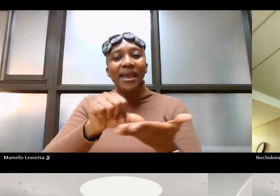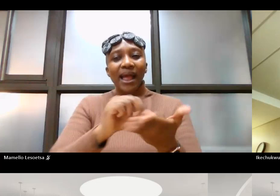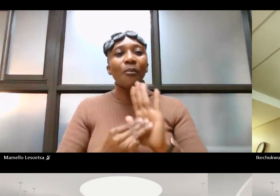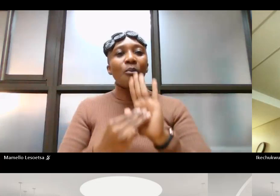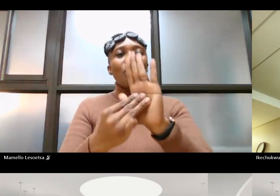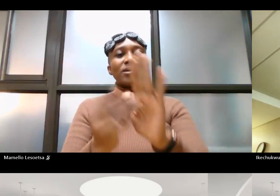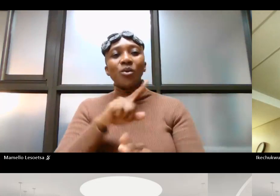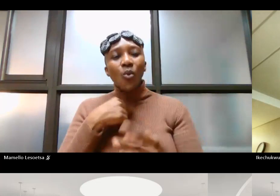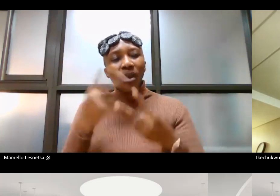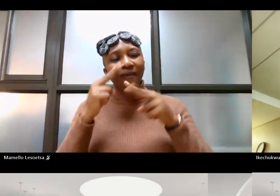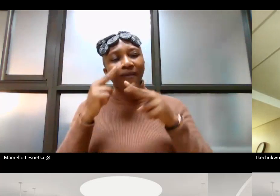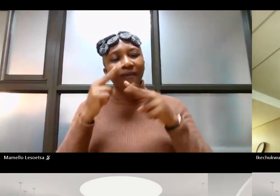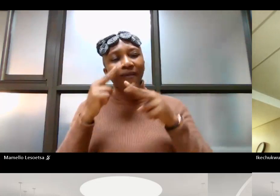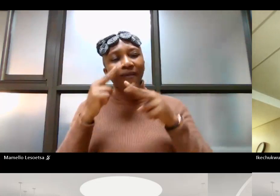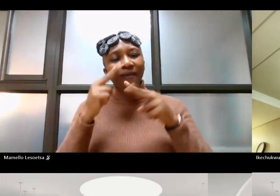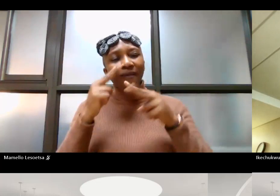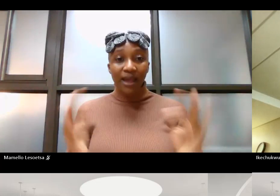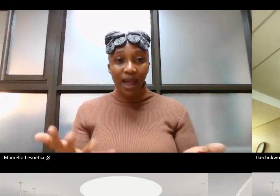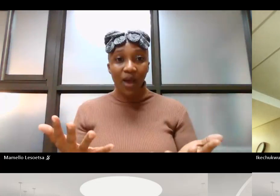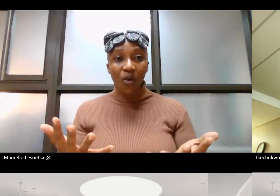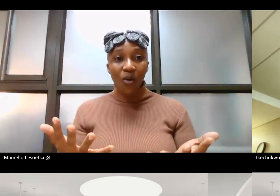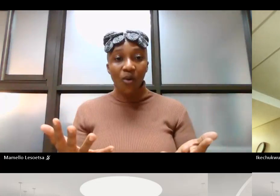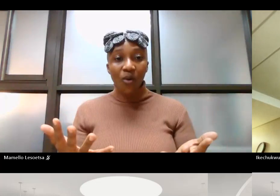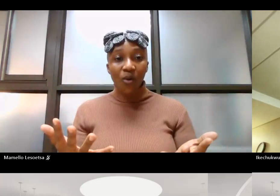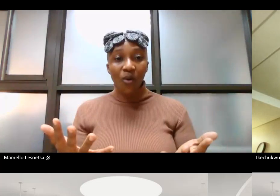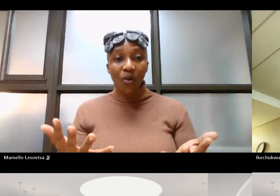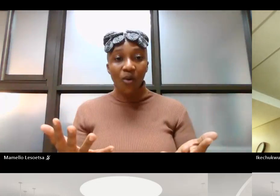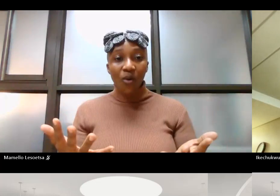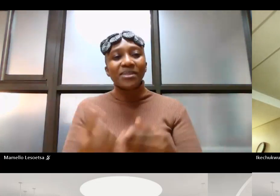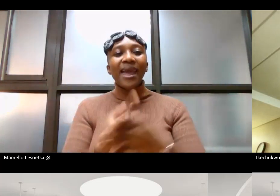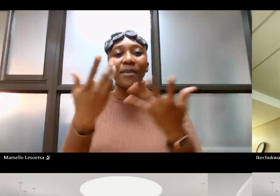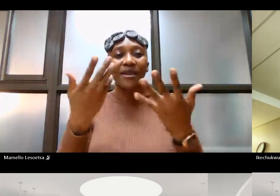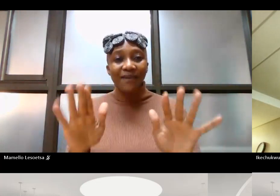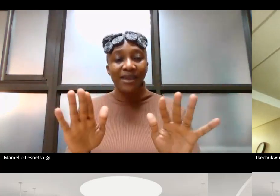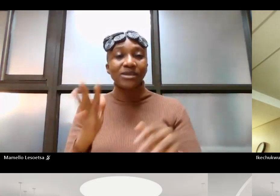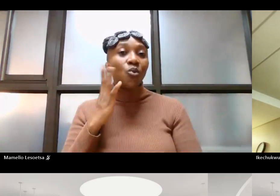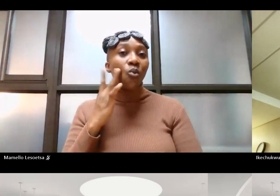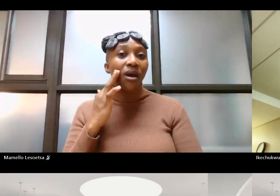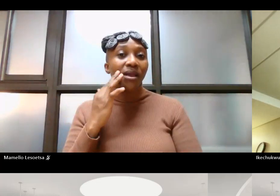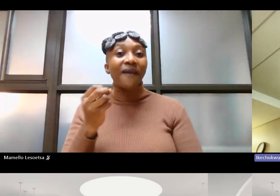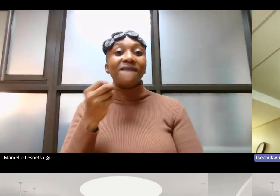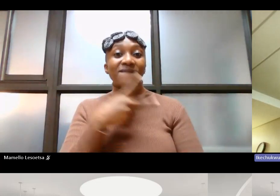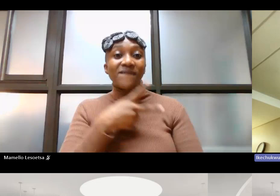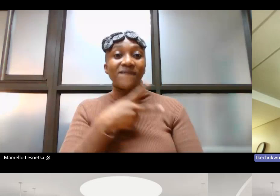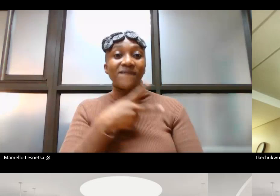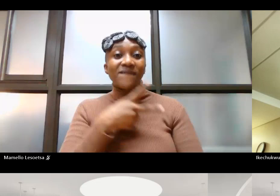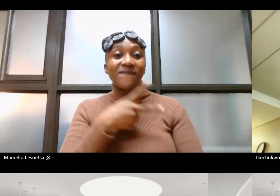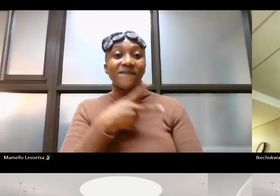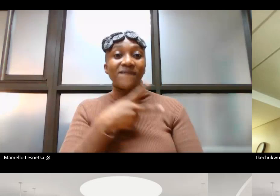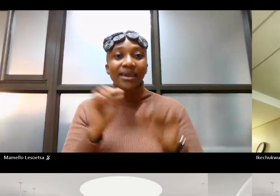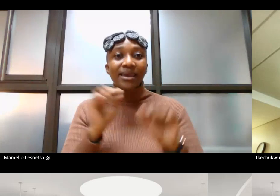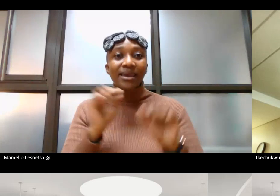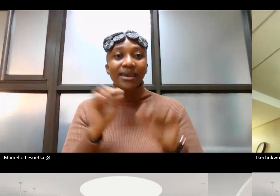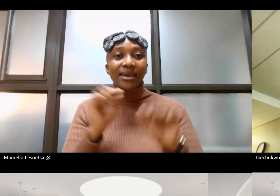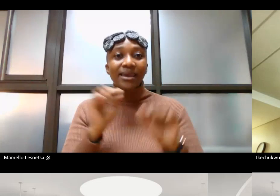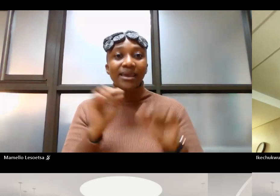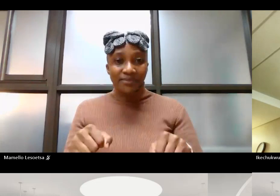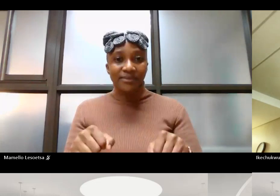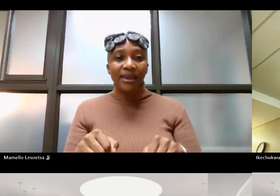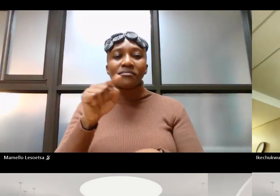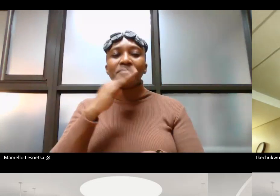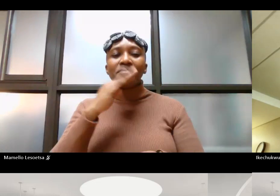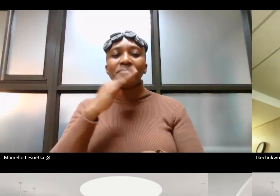view disability, something happened over on Friday, which then